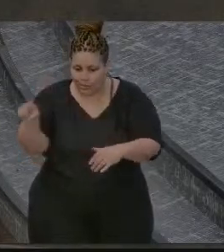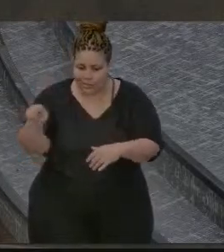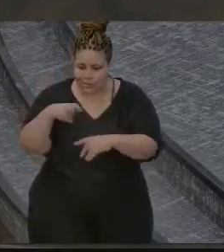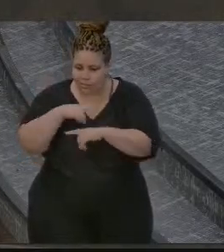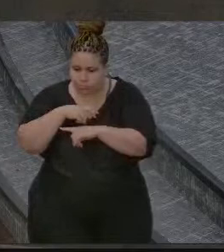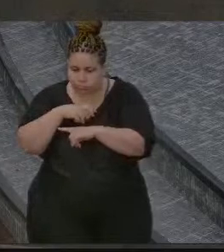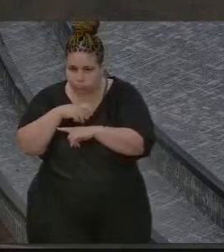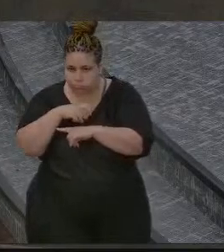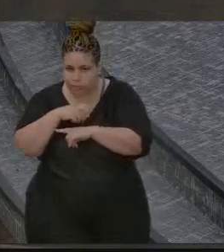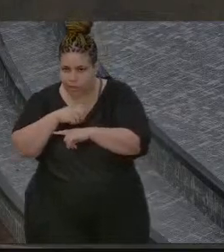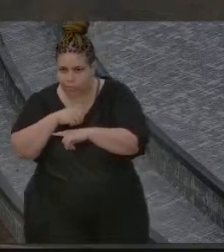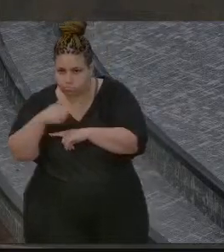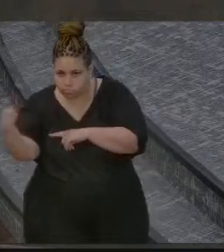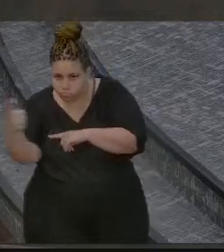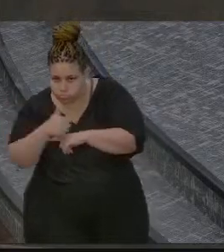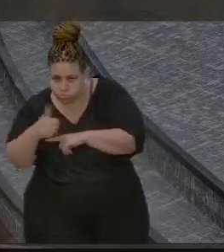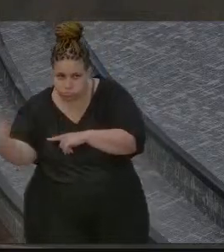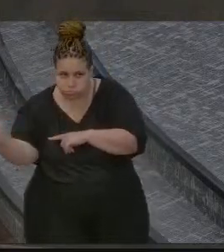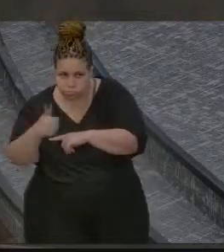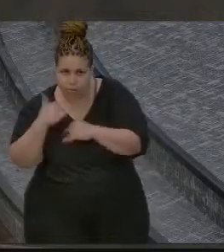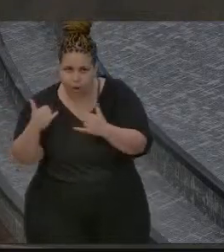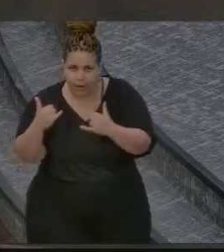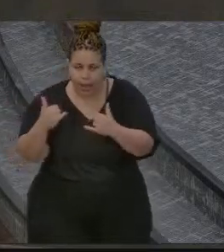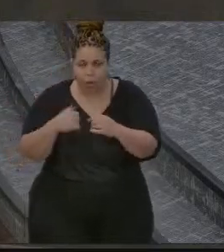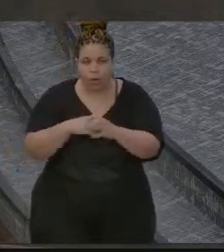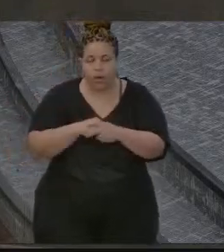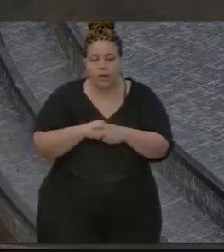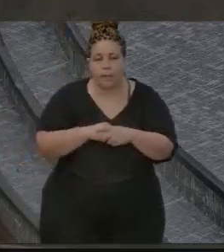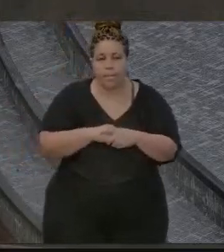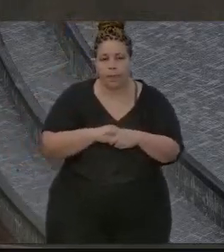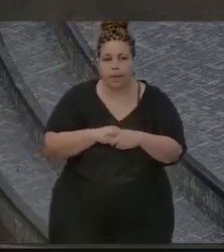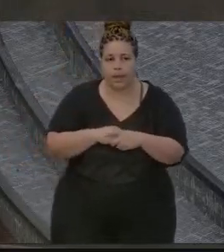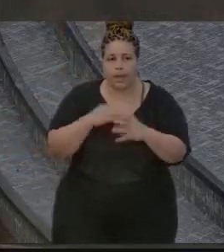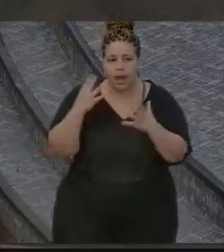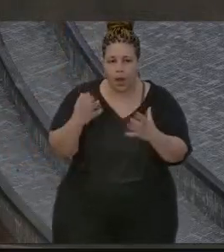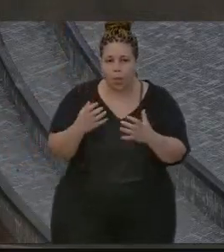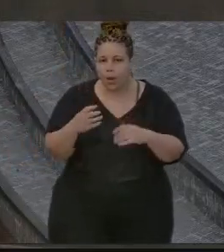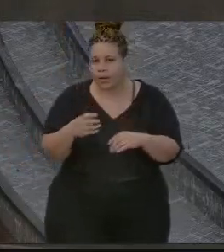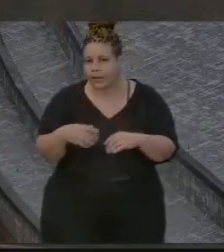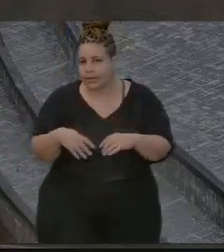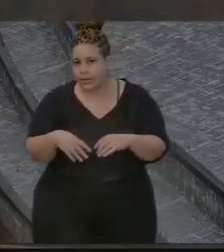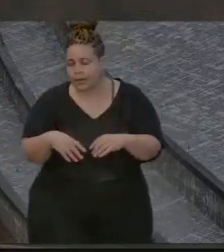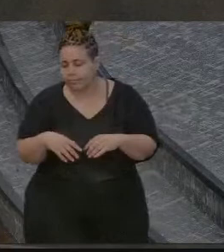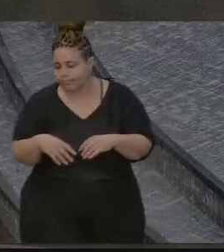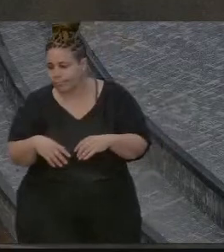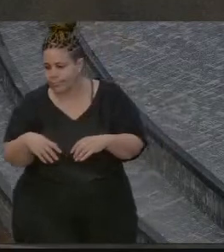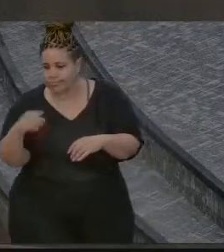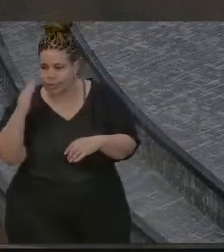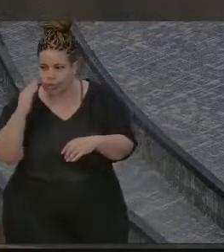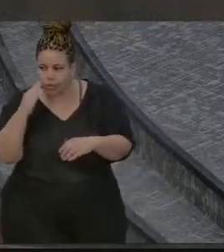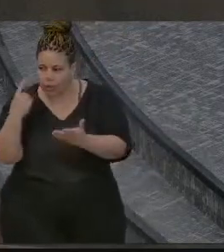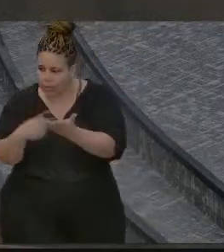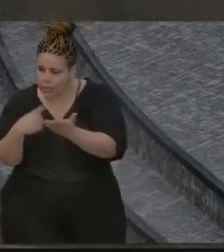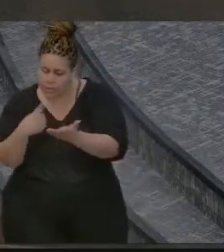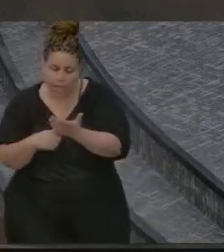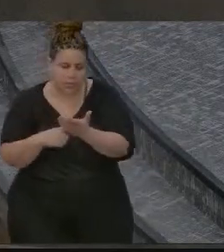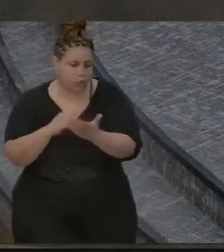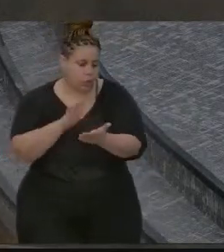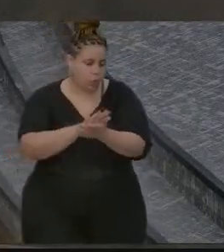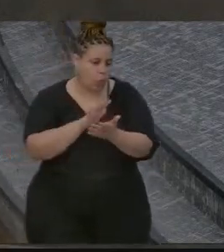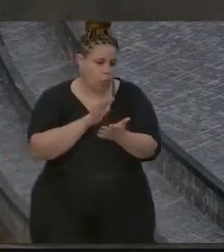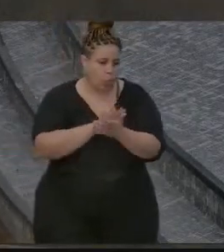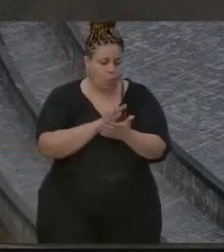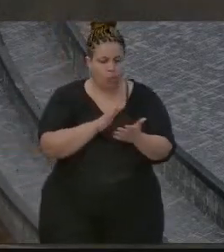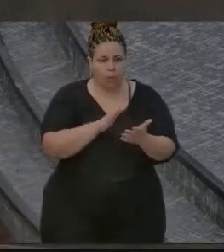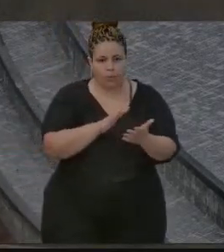but I did want to speak with her about, I know there's been a lot of information about school climate, safe schools,